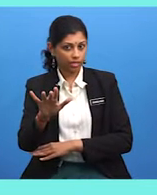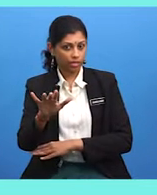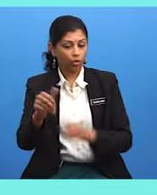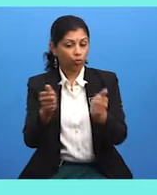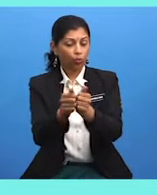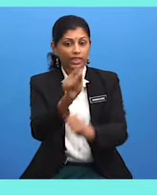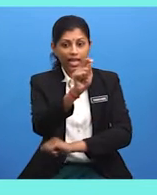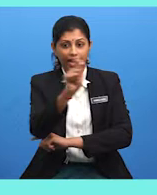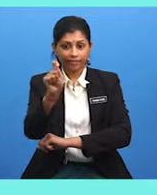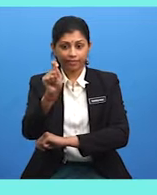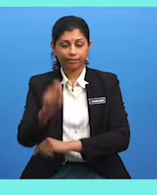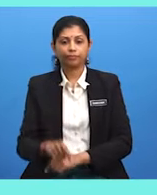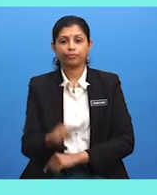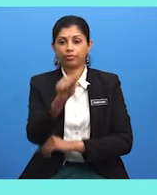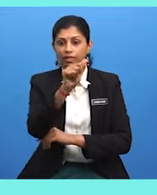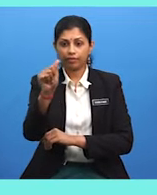hyphen.